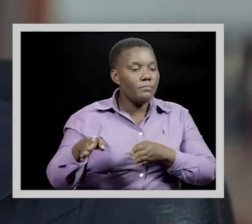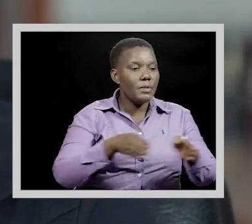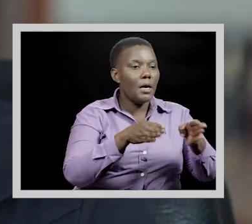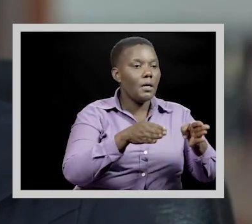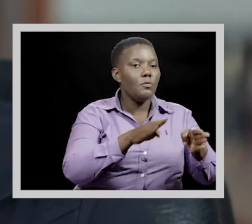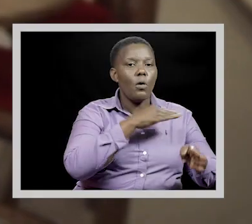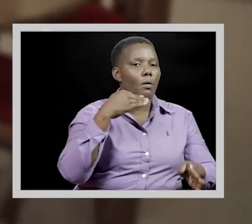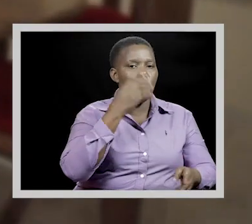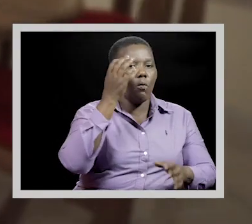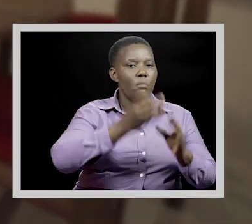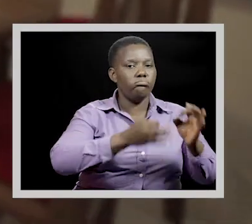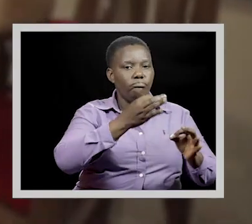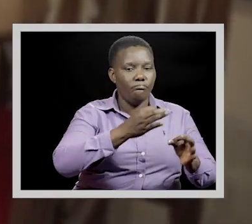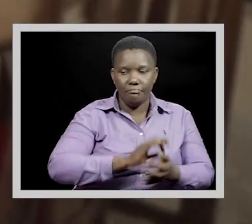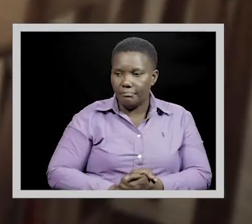the citizens.